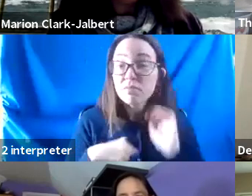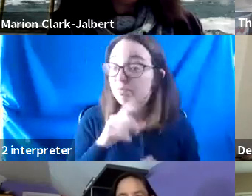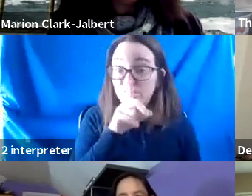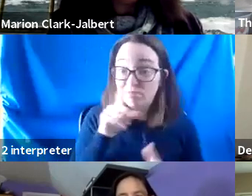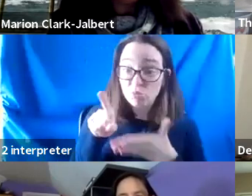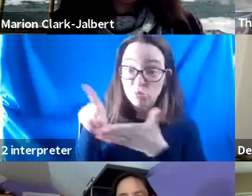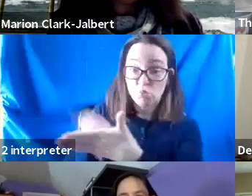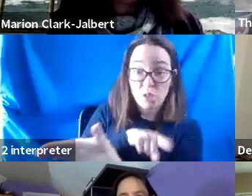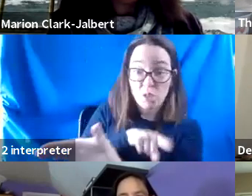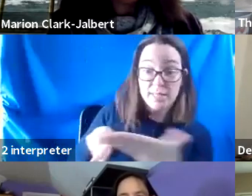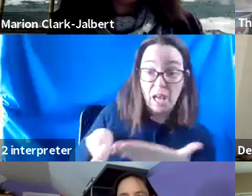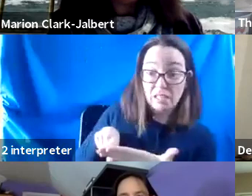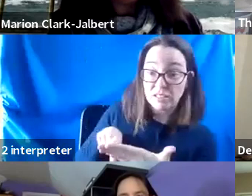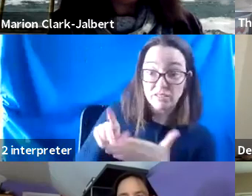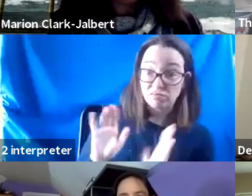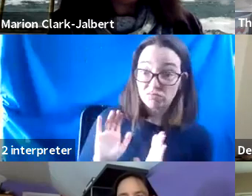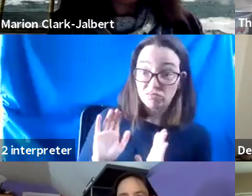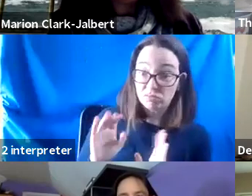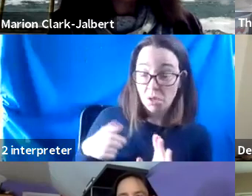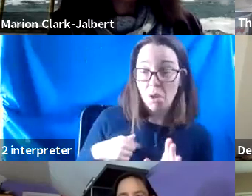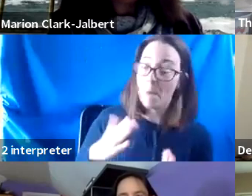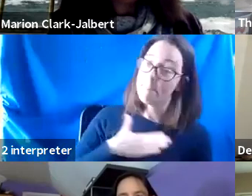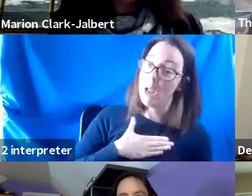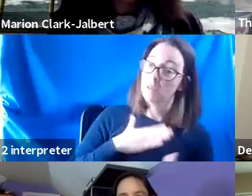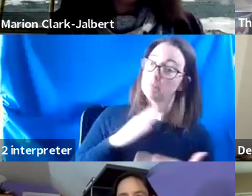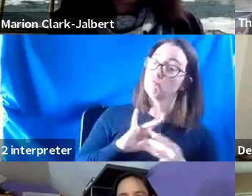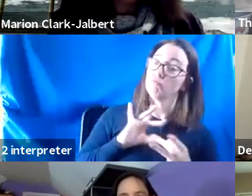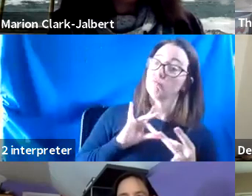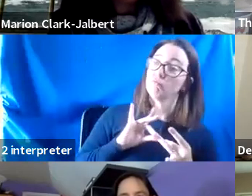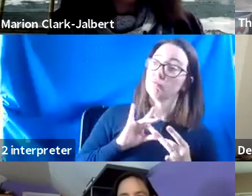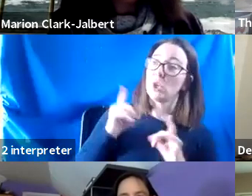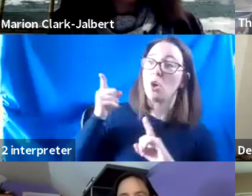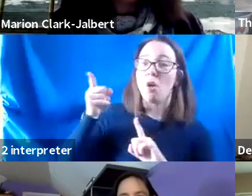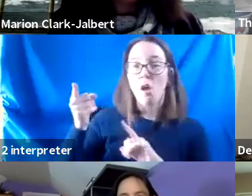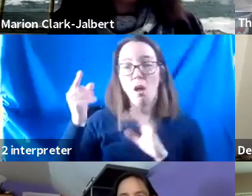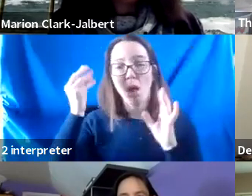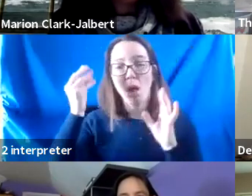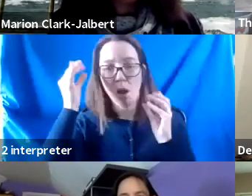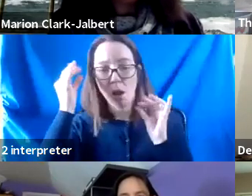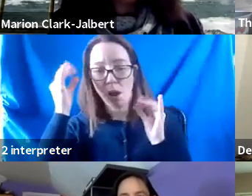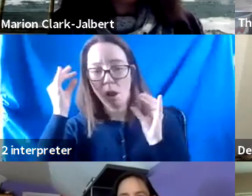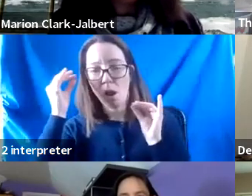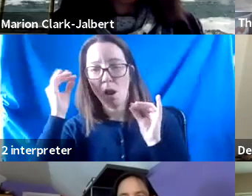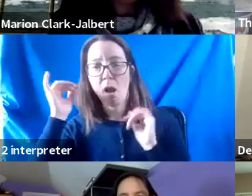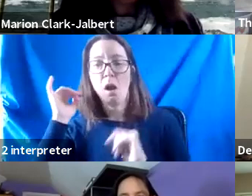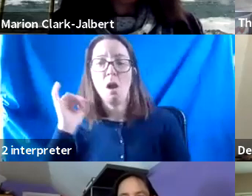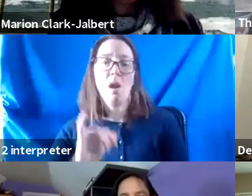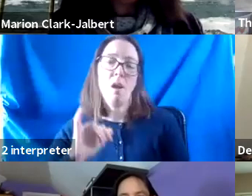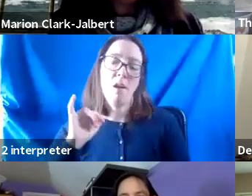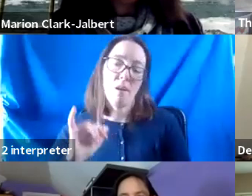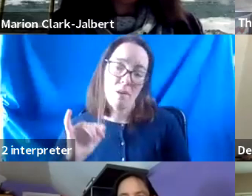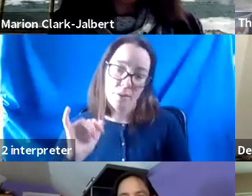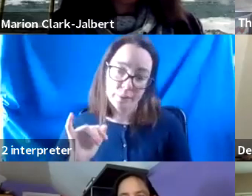I statement and I let her do whatever she wanted with that. That's an opportunity you can use when you feel like the stakes maybe aren't as